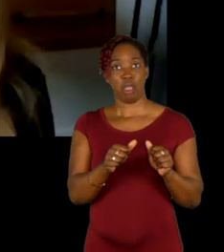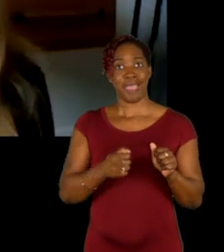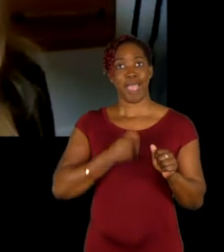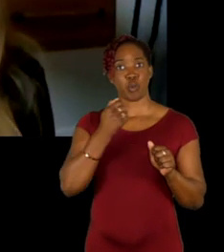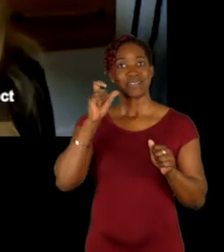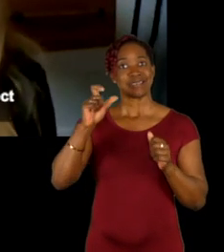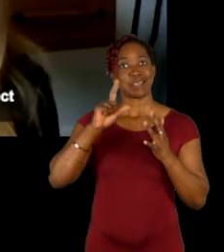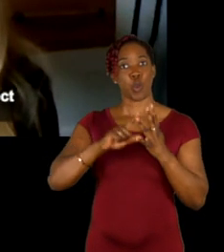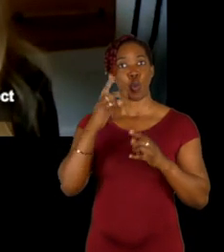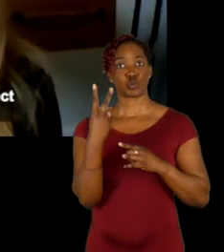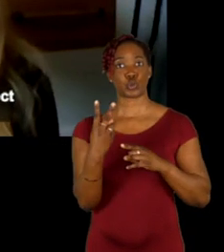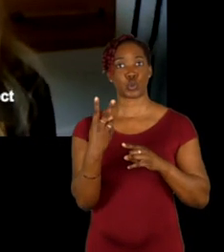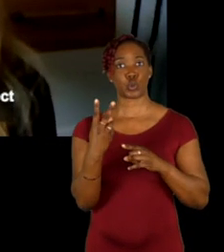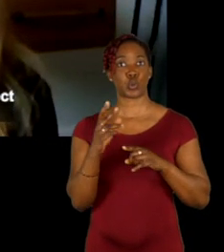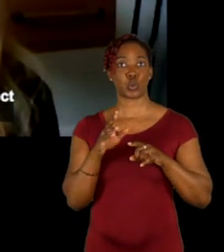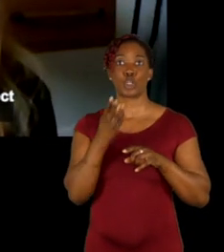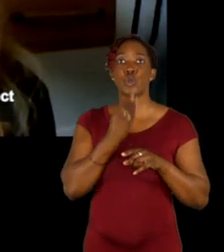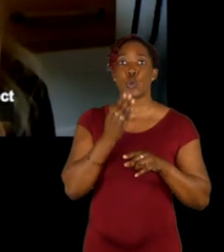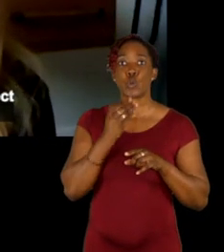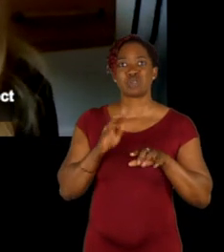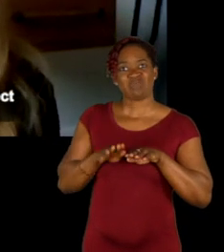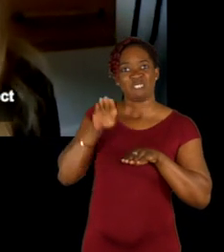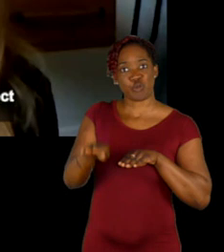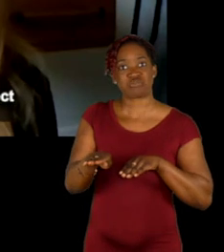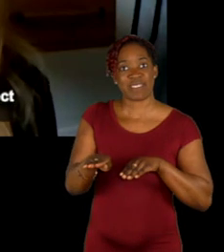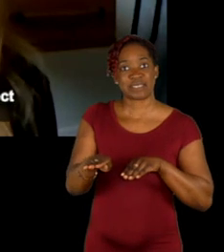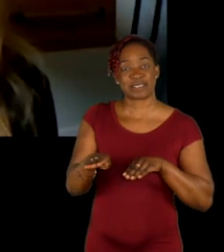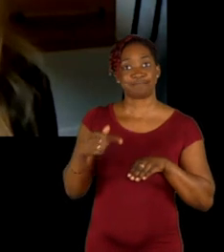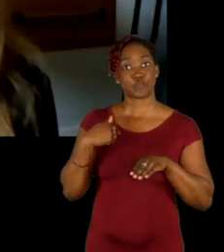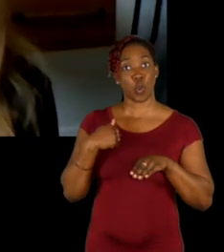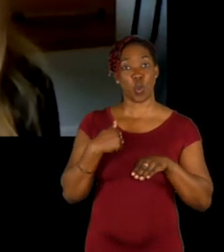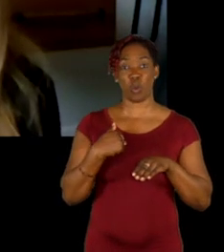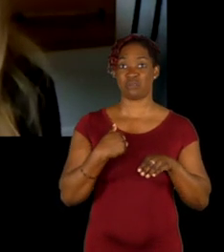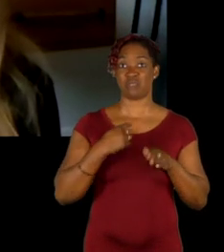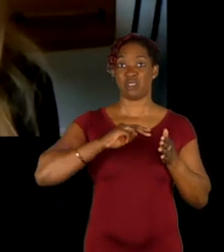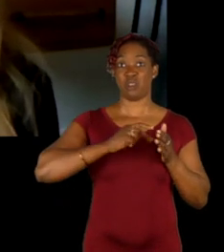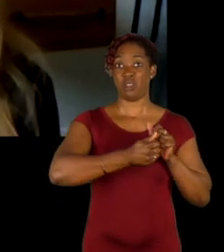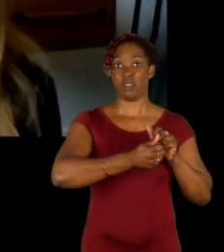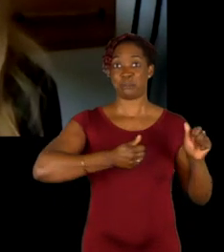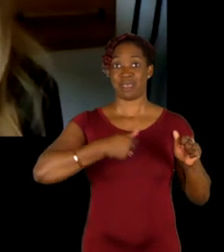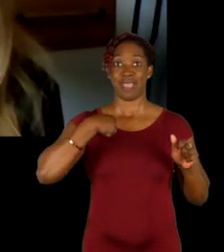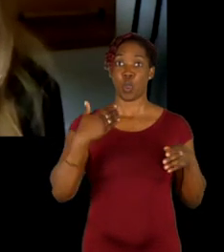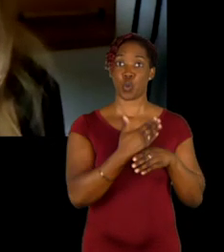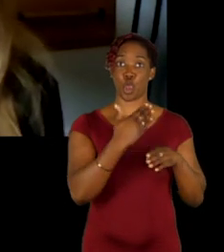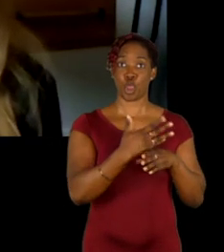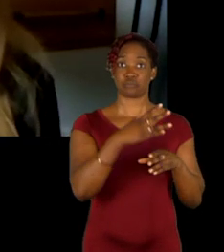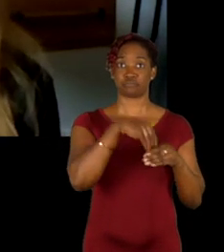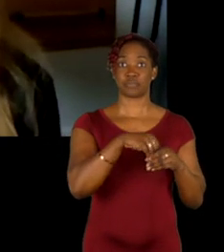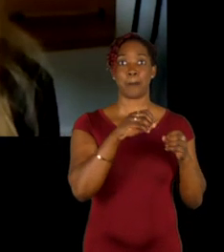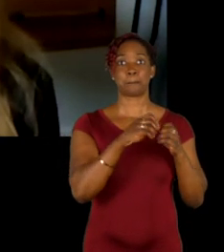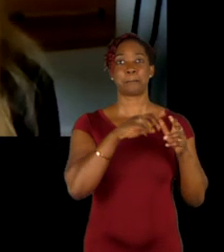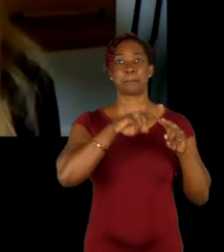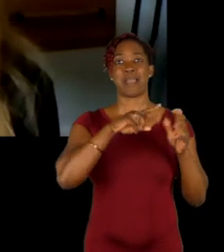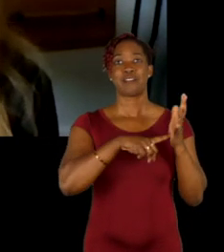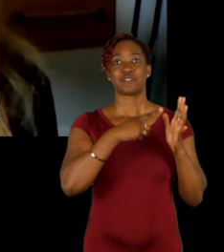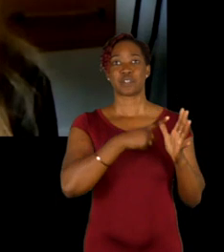footprint. And this is where the organisation, the project that I work for, can help. I work for BAFTA Albert Limited, and